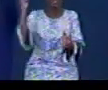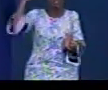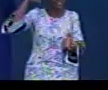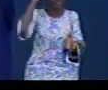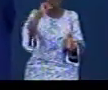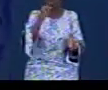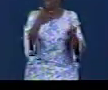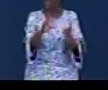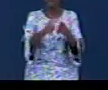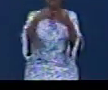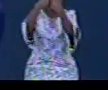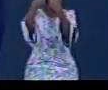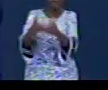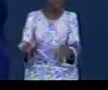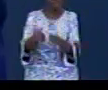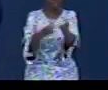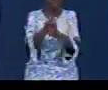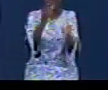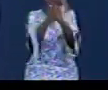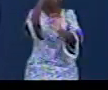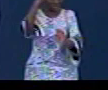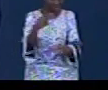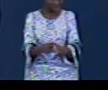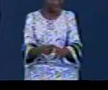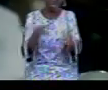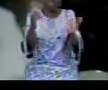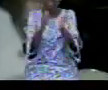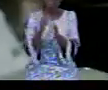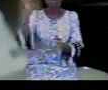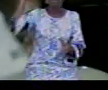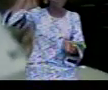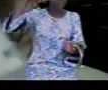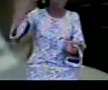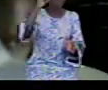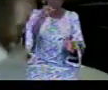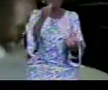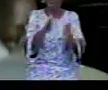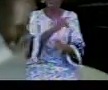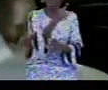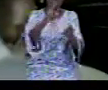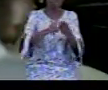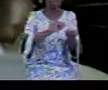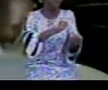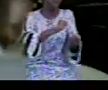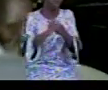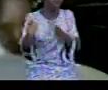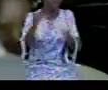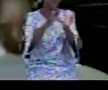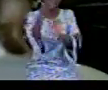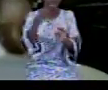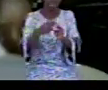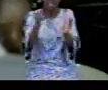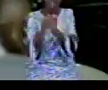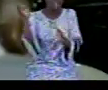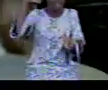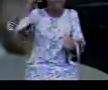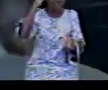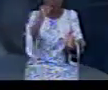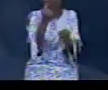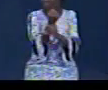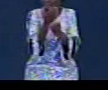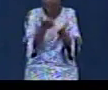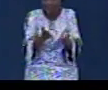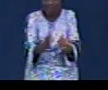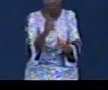lost. That grace will not allow you to perish. That grace will not allow you to suffer, even here